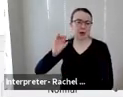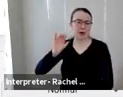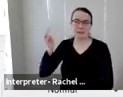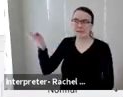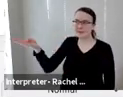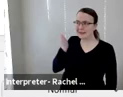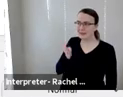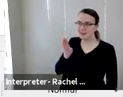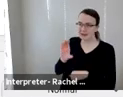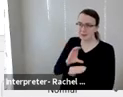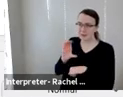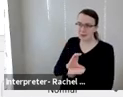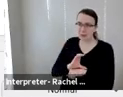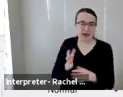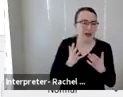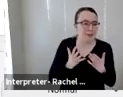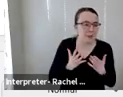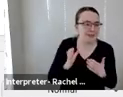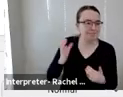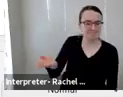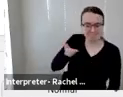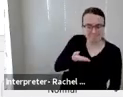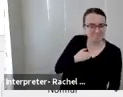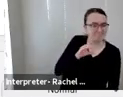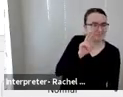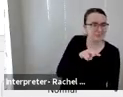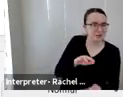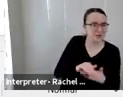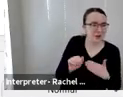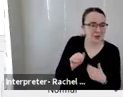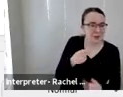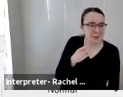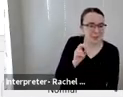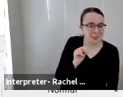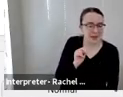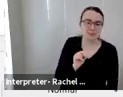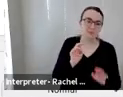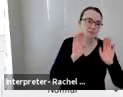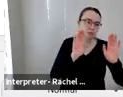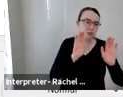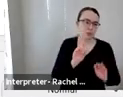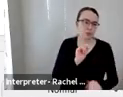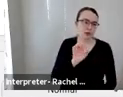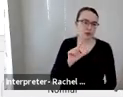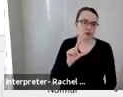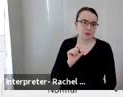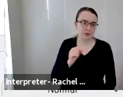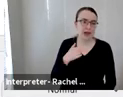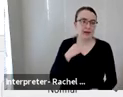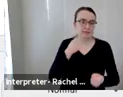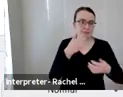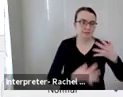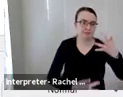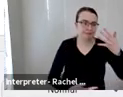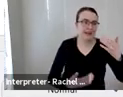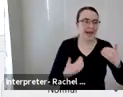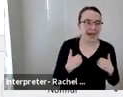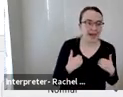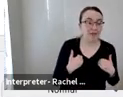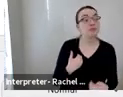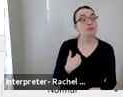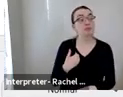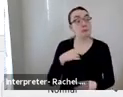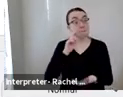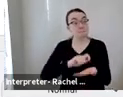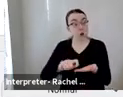a $22 pen, right? They're great tools, though. I won't say anything bad about them. I've got several of them. From a marker